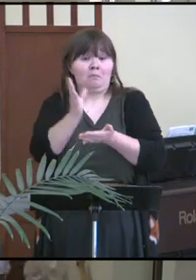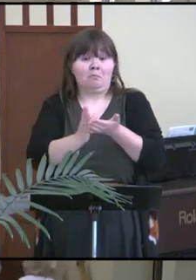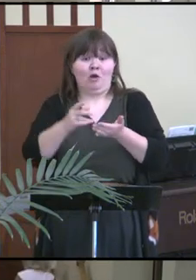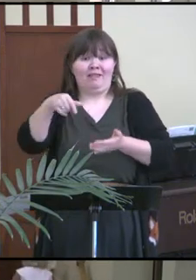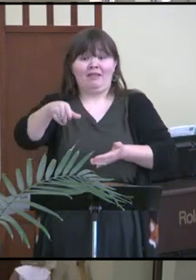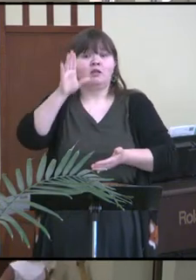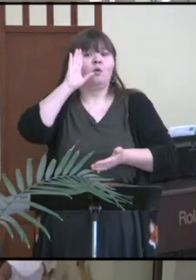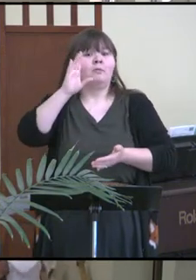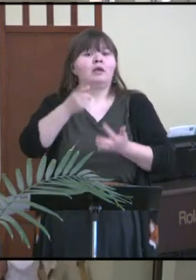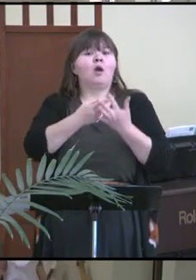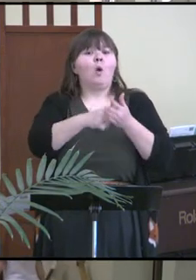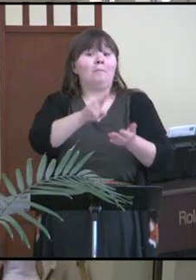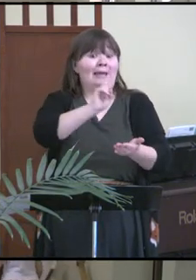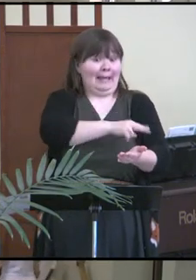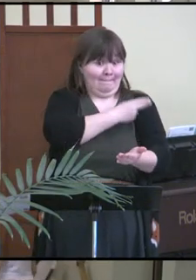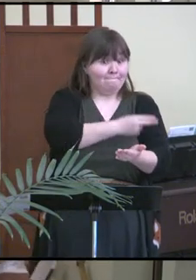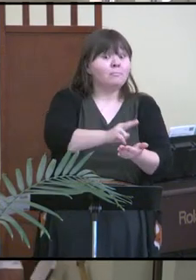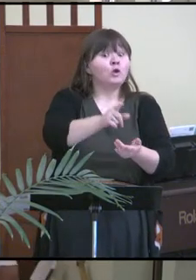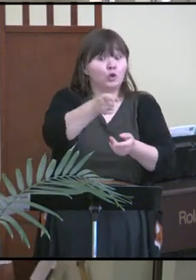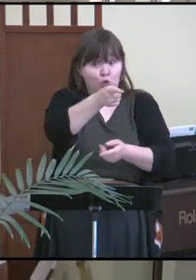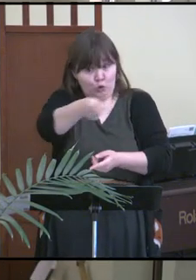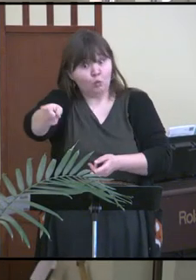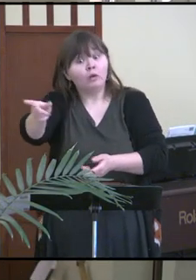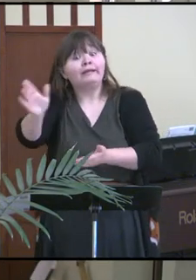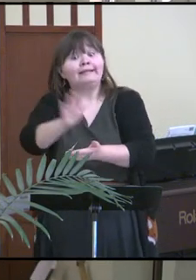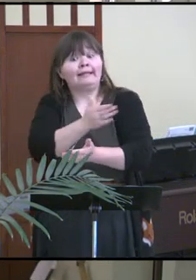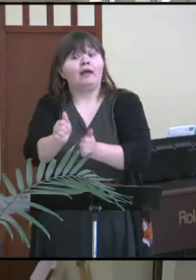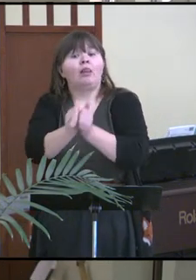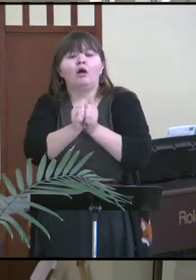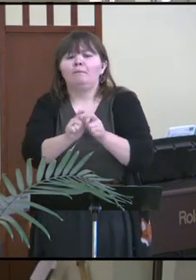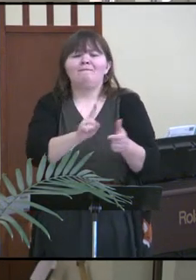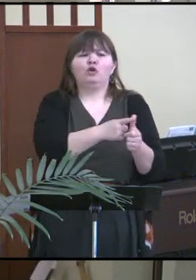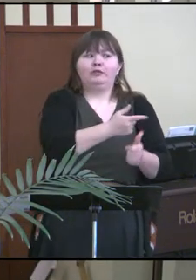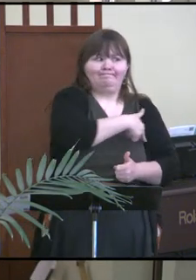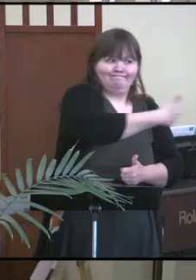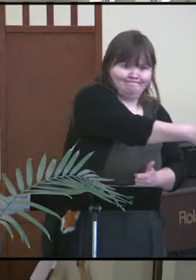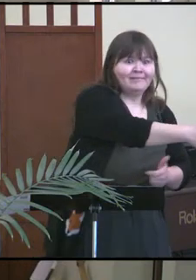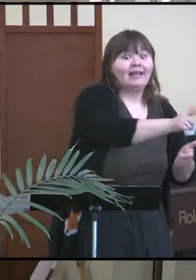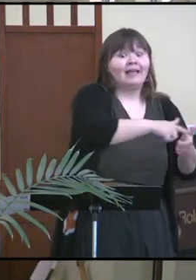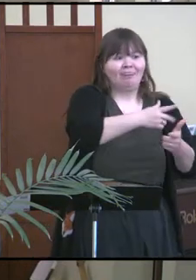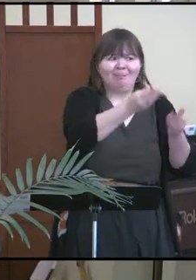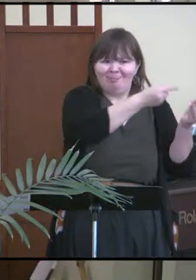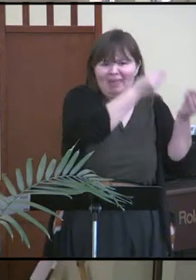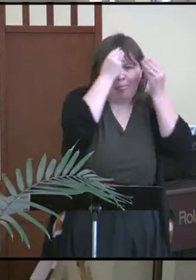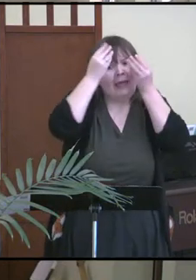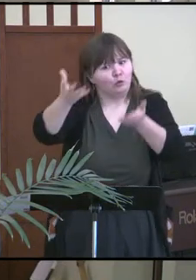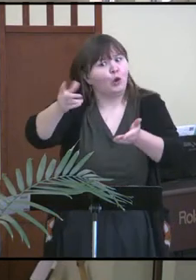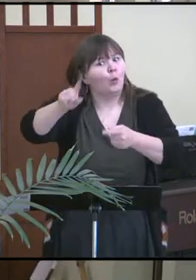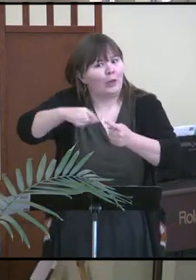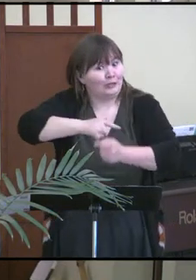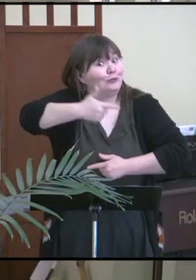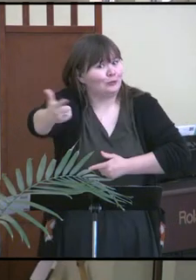Will be our opening hymn, and you will sing along to it. They'll let you know when that part is.